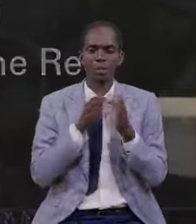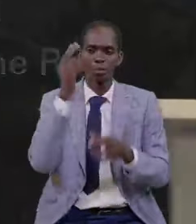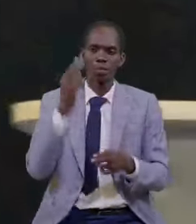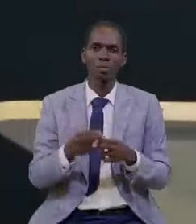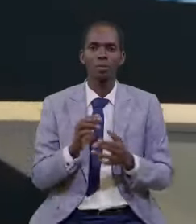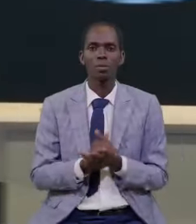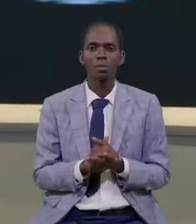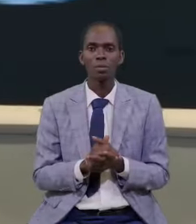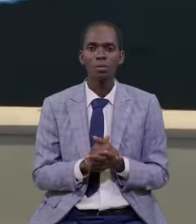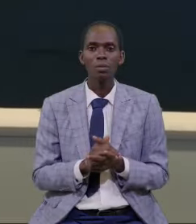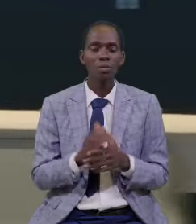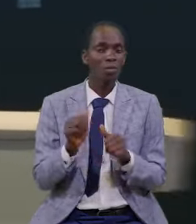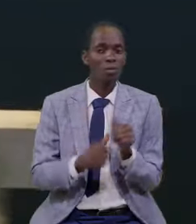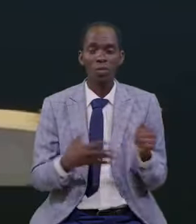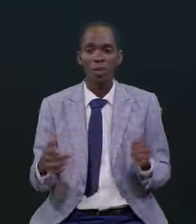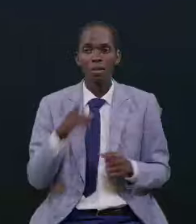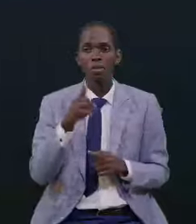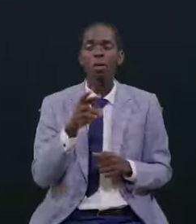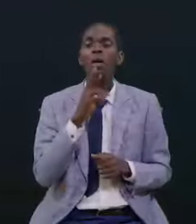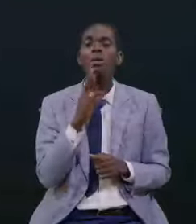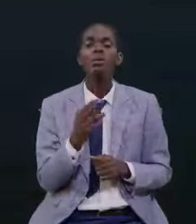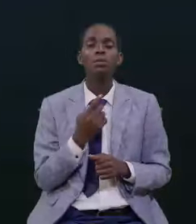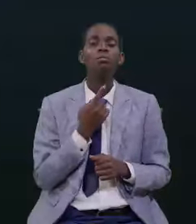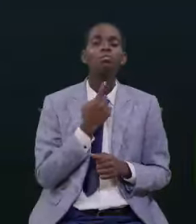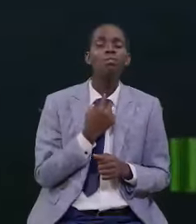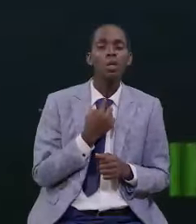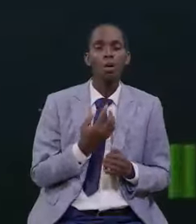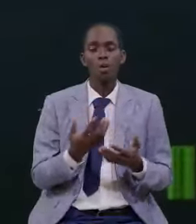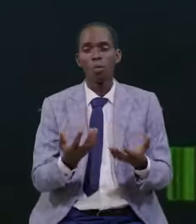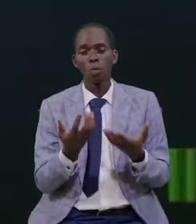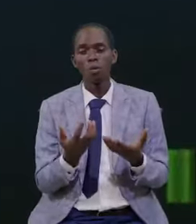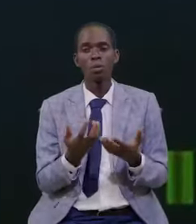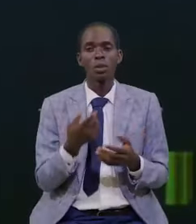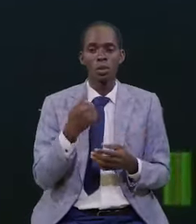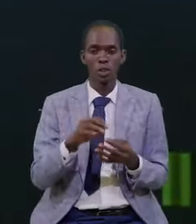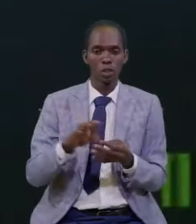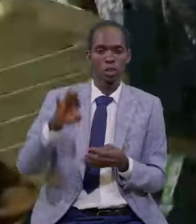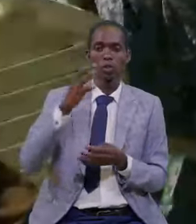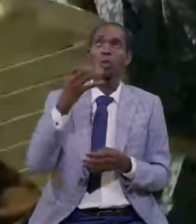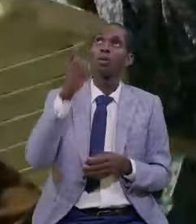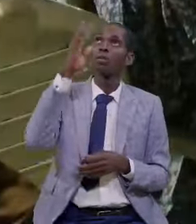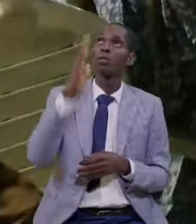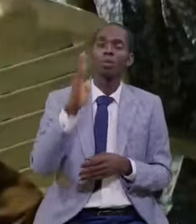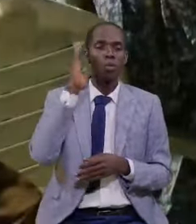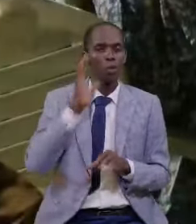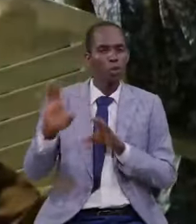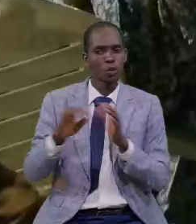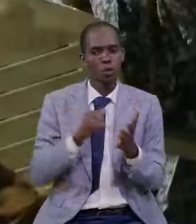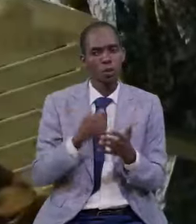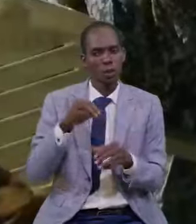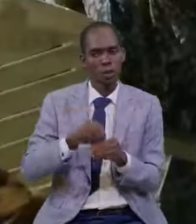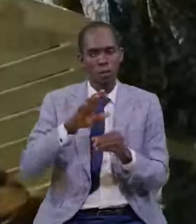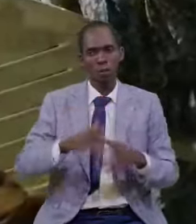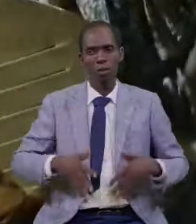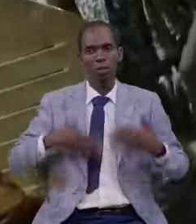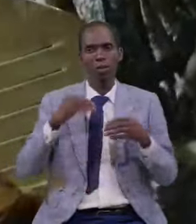Everything you're thirsty of, the Spirit of God will do it in your life in